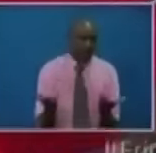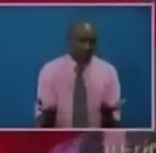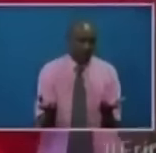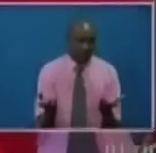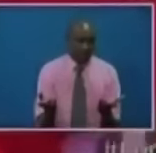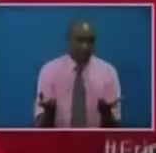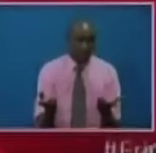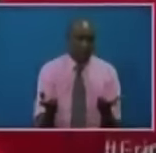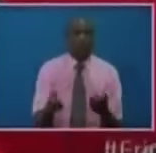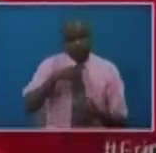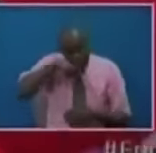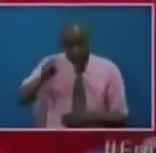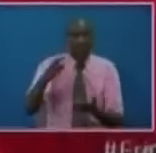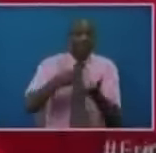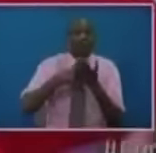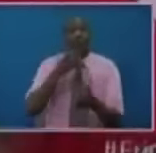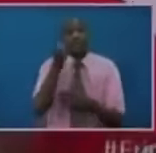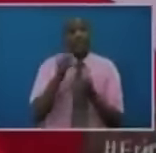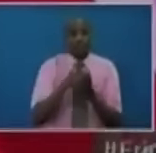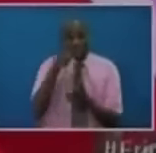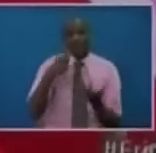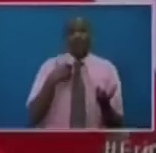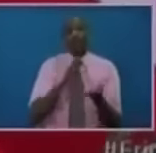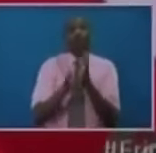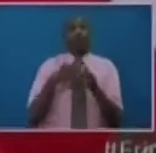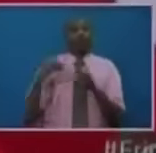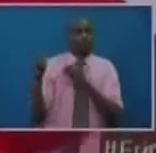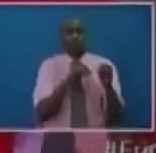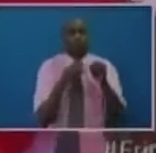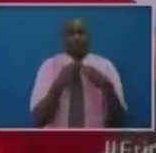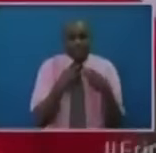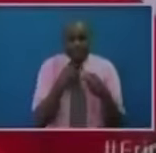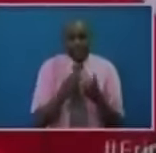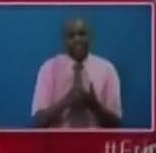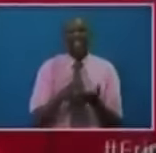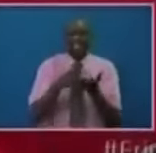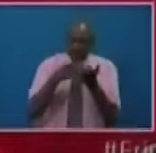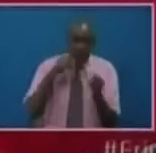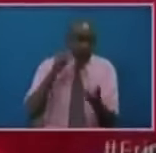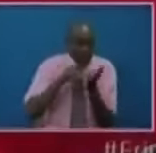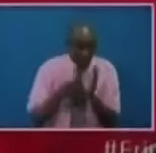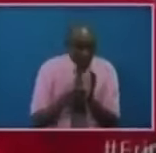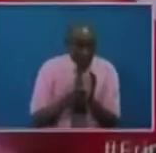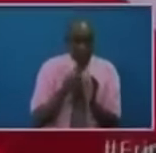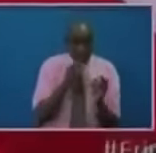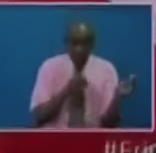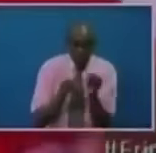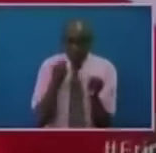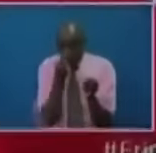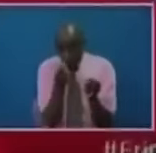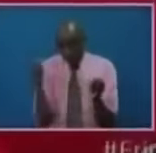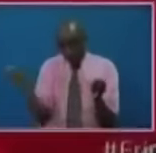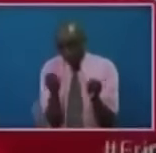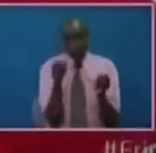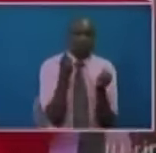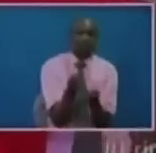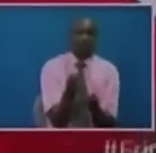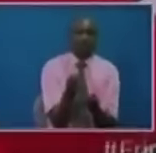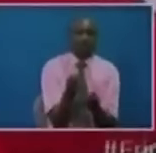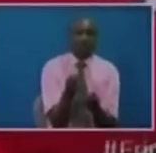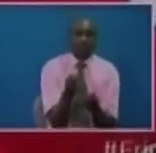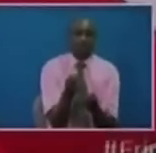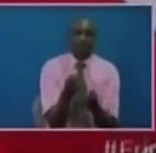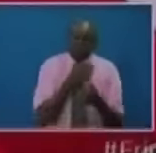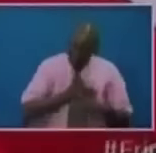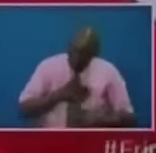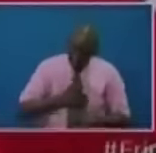You don't go to negotiate when nobody wants to move. Negotiation means this side will move, this side will move.